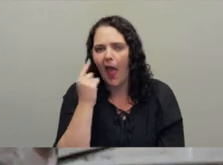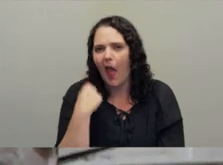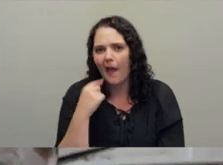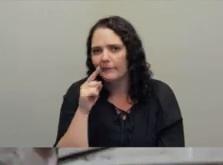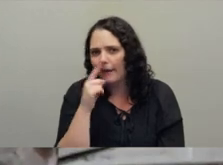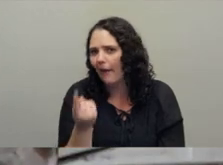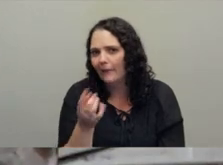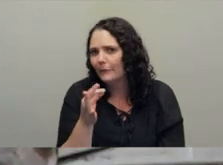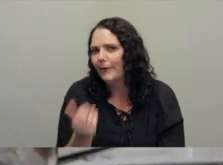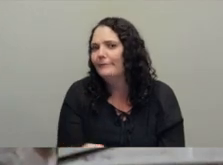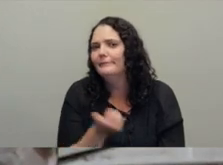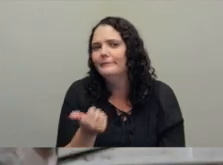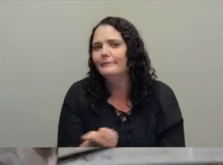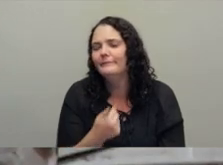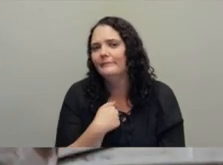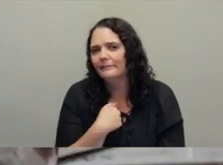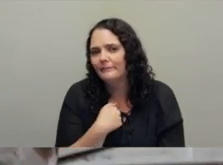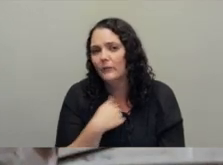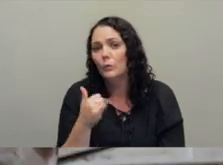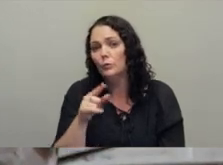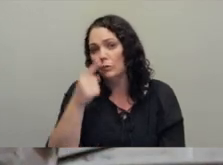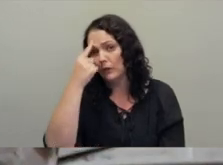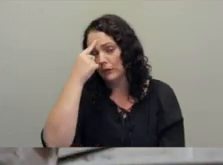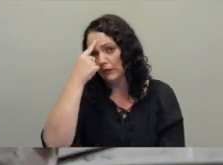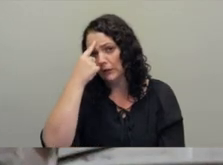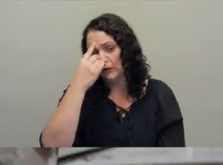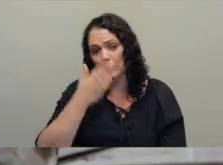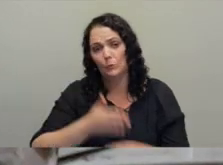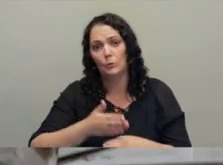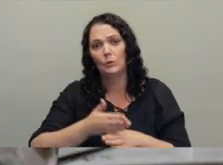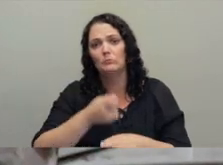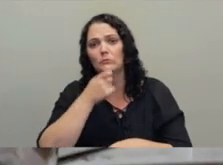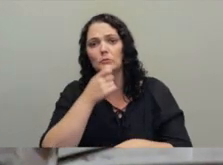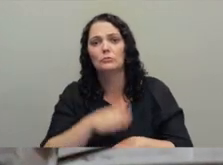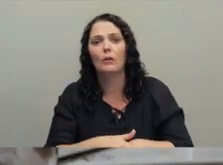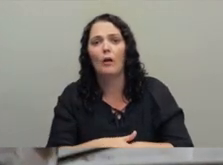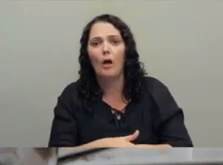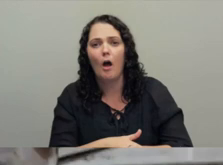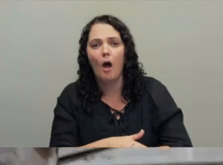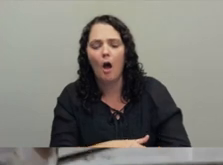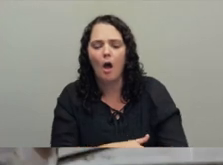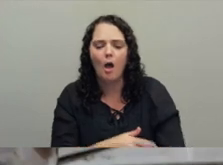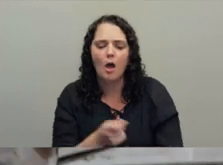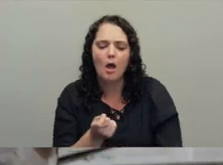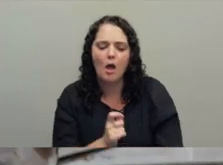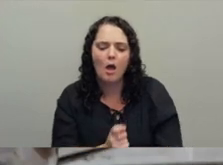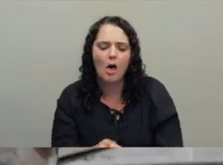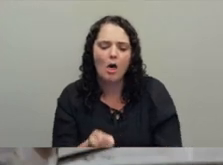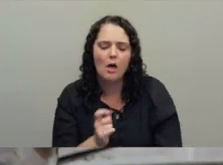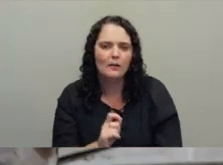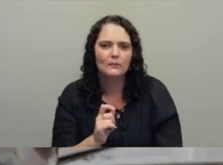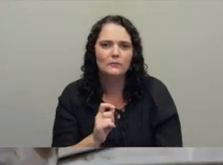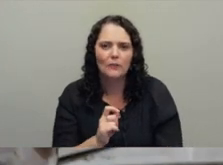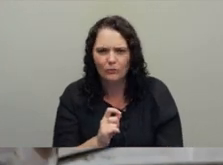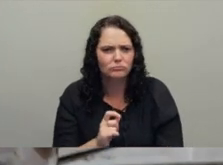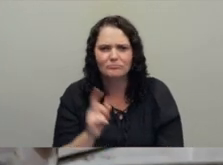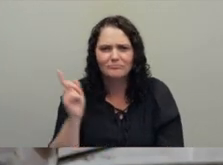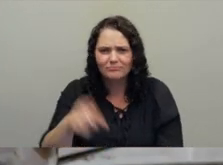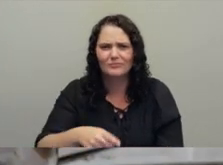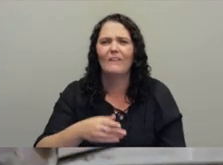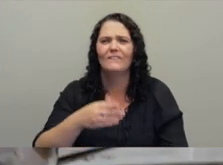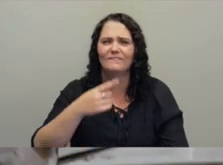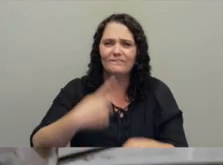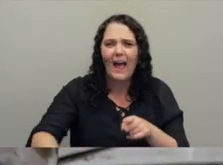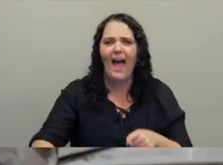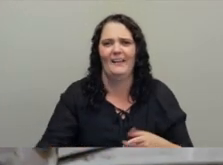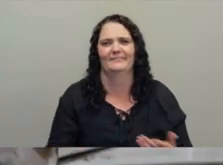get enough done, you know, I want you, that you couldn't work slowly enough, good, then I want you to work really fast, the fastest you've ever worked before. If you